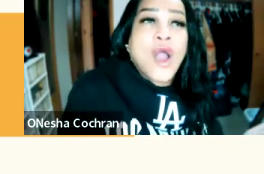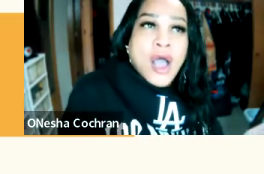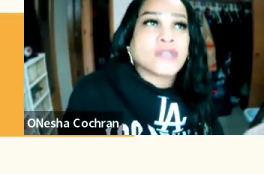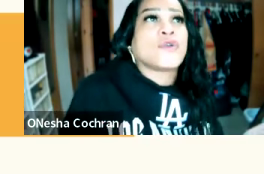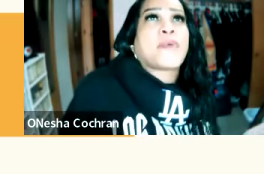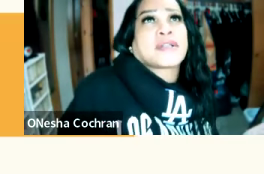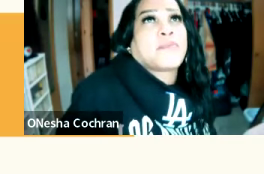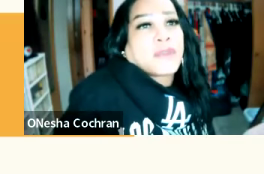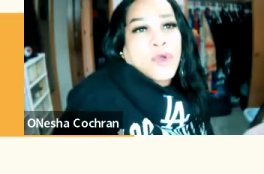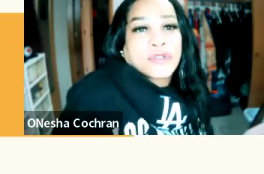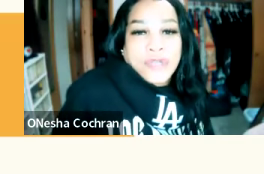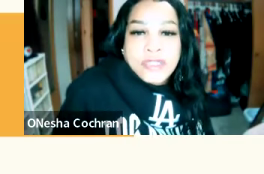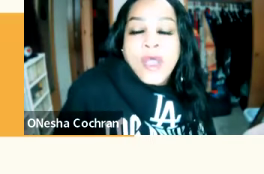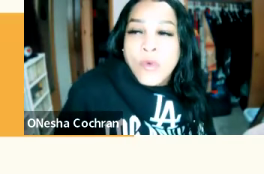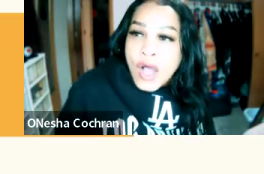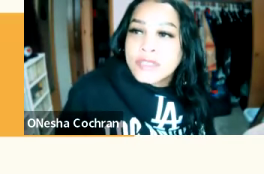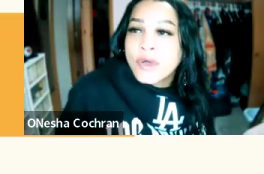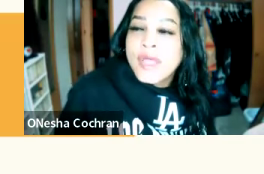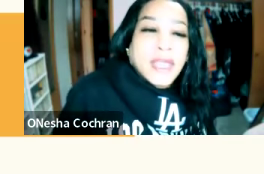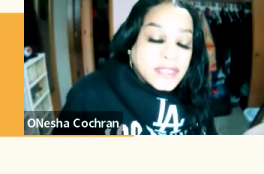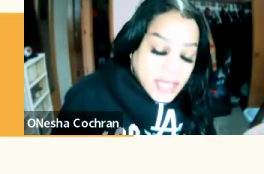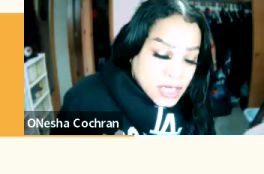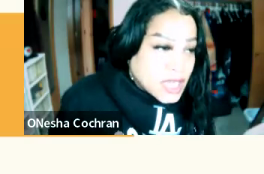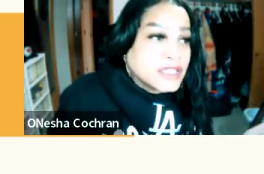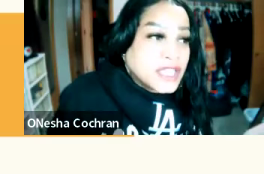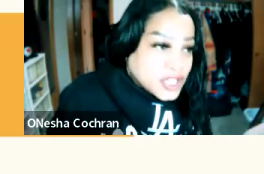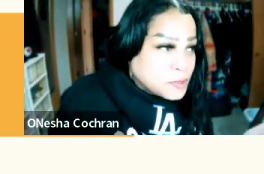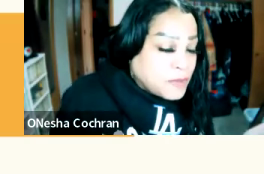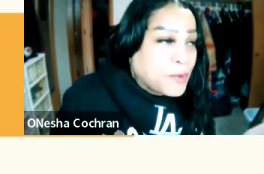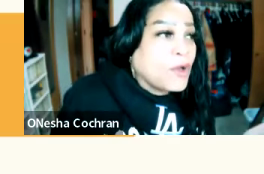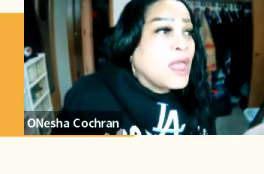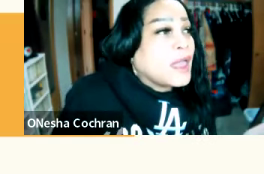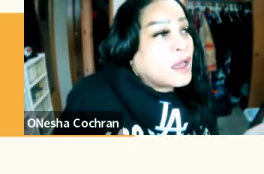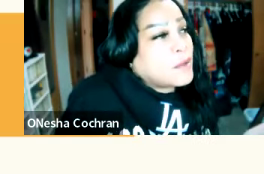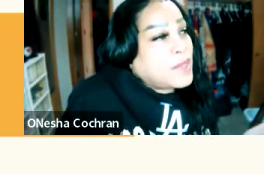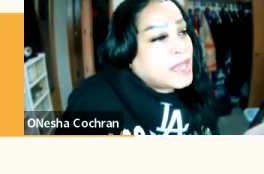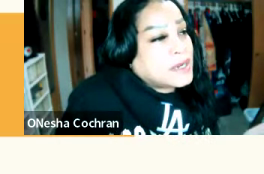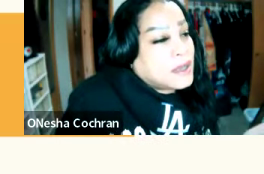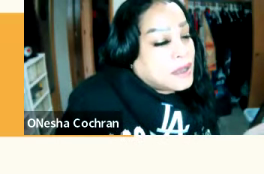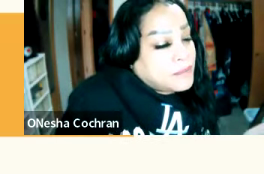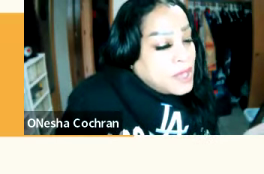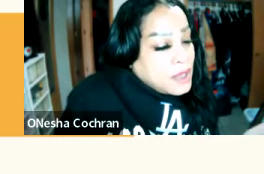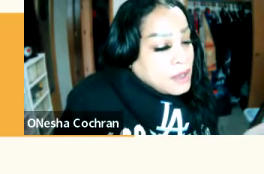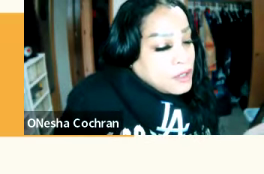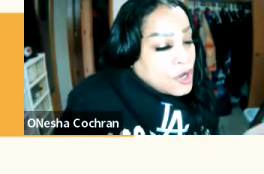those who were also impacted by the war on drugs were also indigenous people,